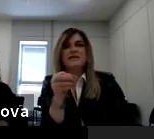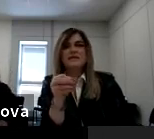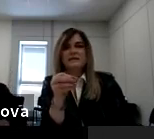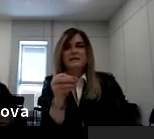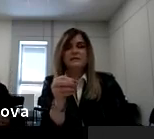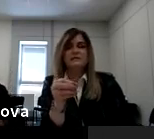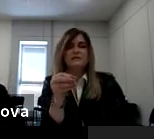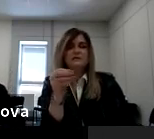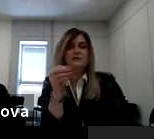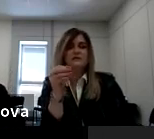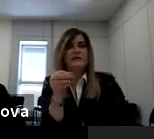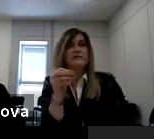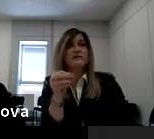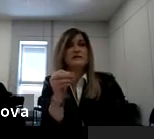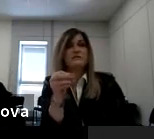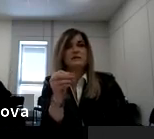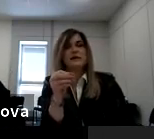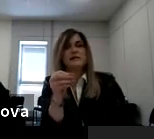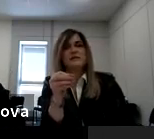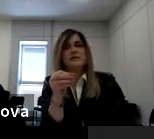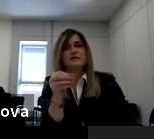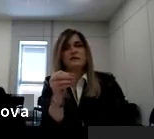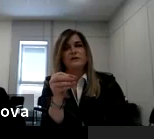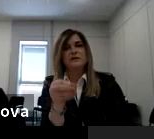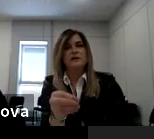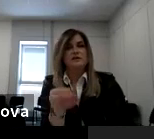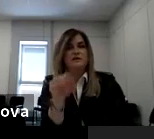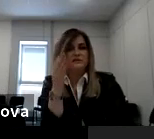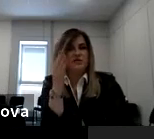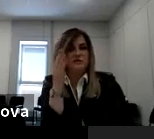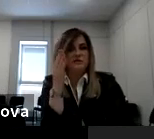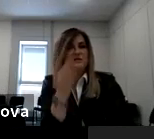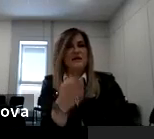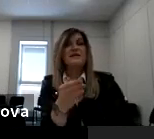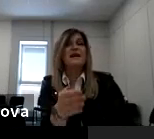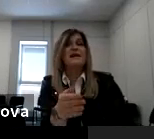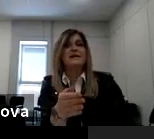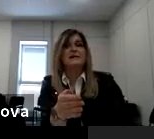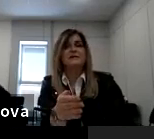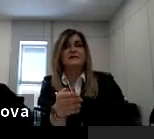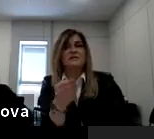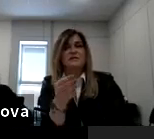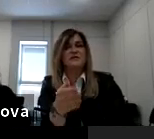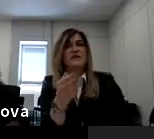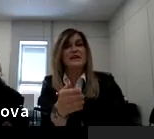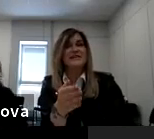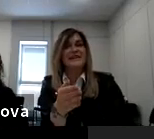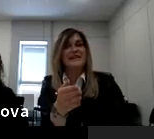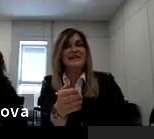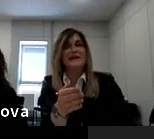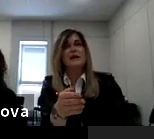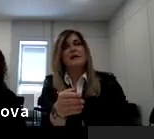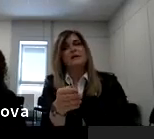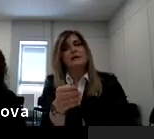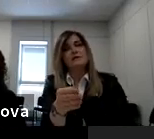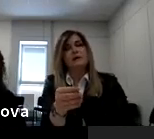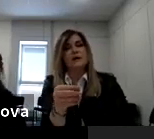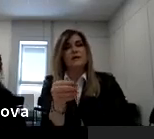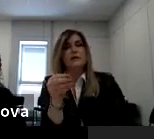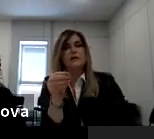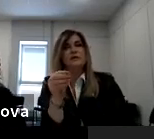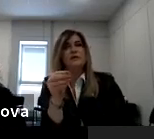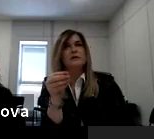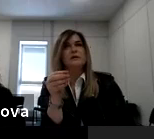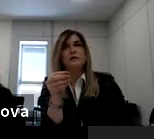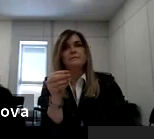well seen, very visible lighting effect. Just the light line, straight light line. That's